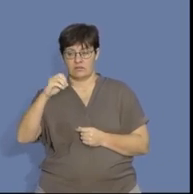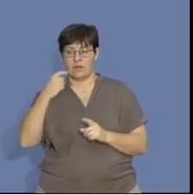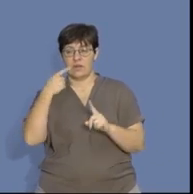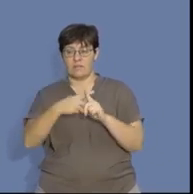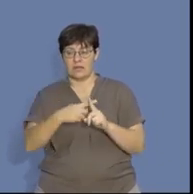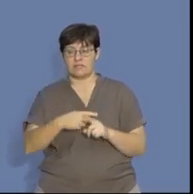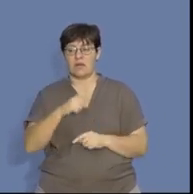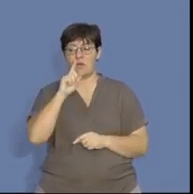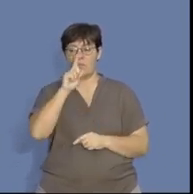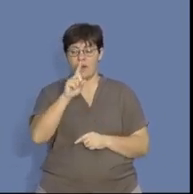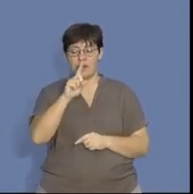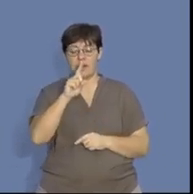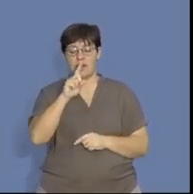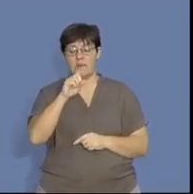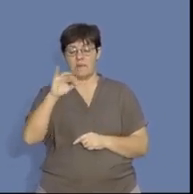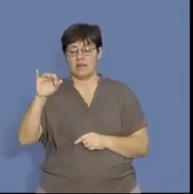plus